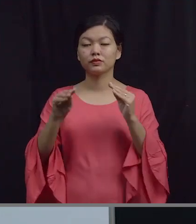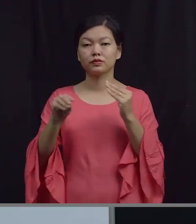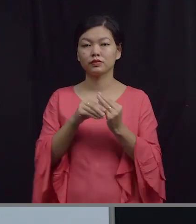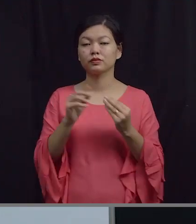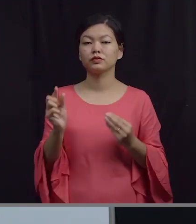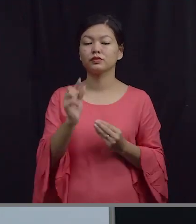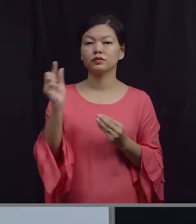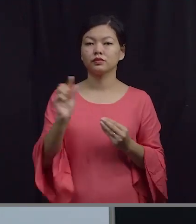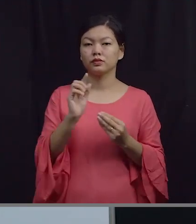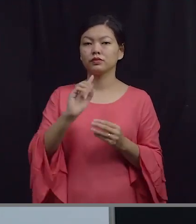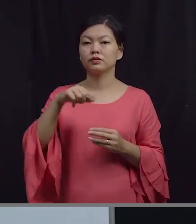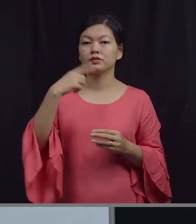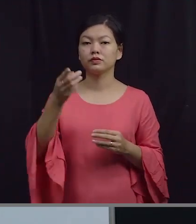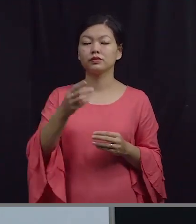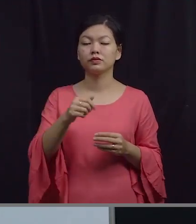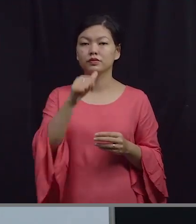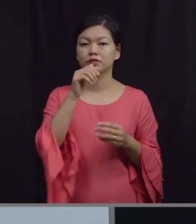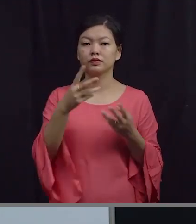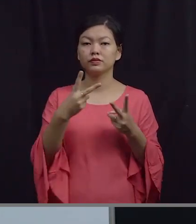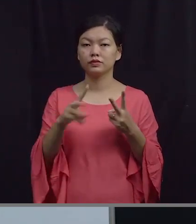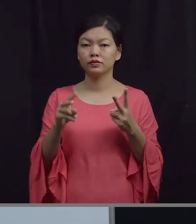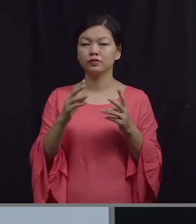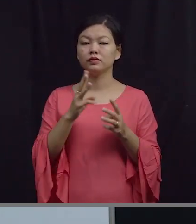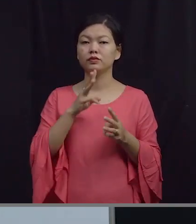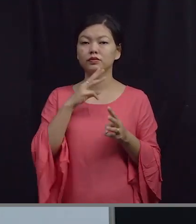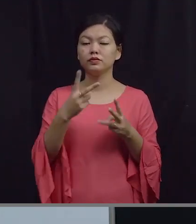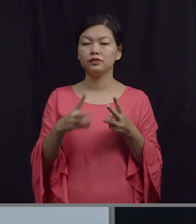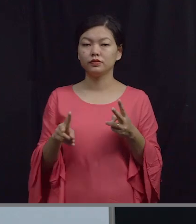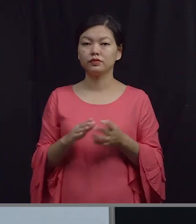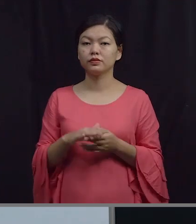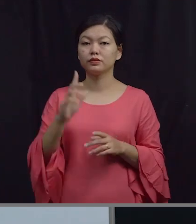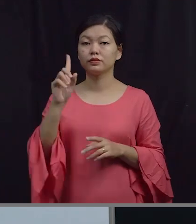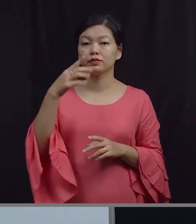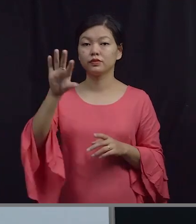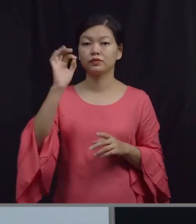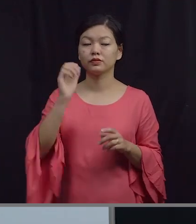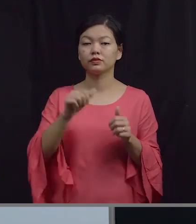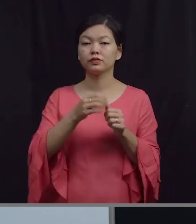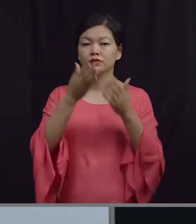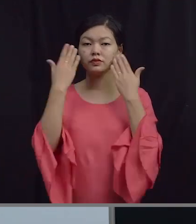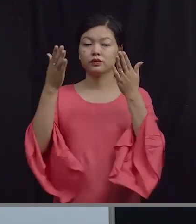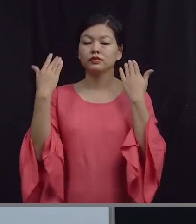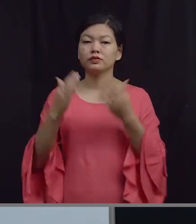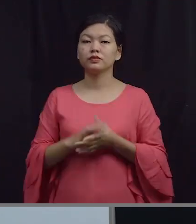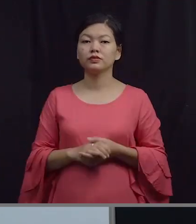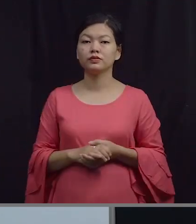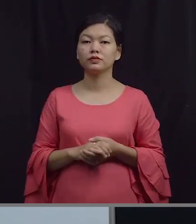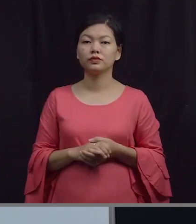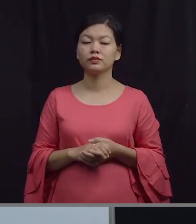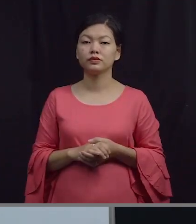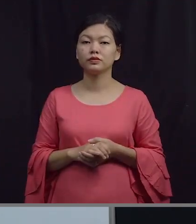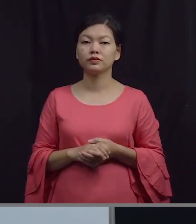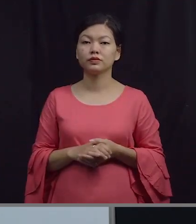maker formula for water medium. So let's first try to understand for the air medium. Okay. So now,